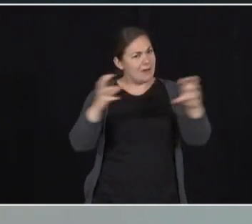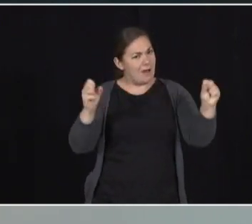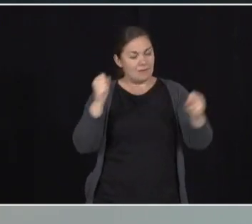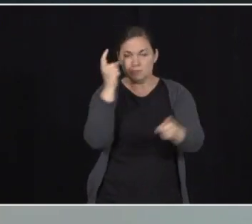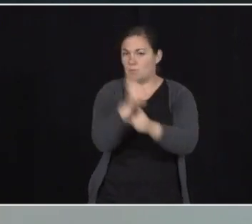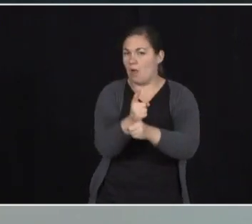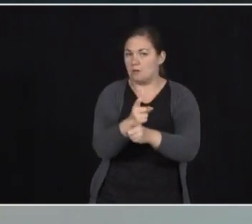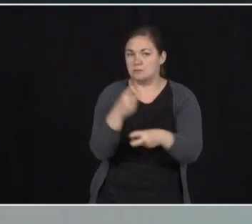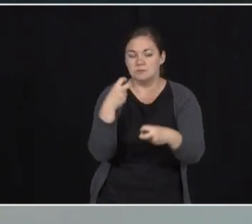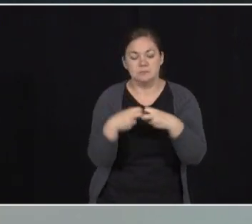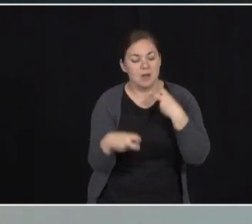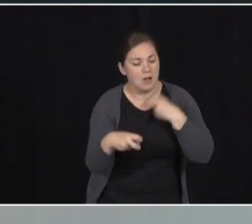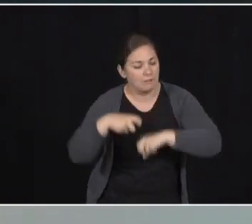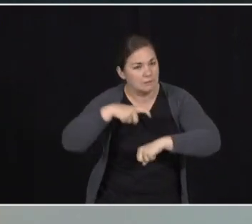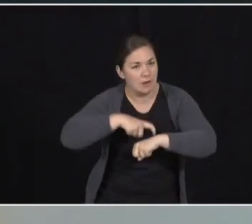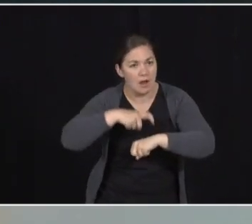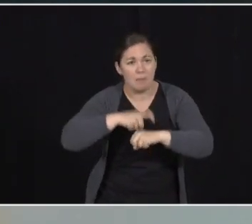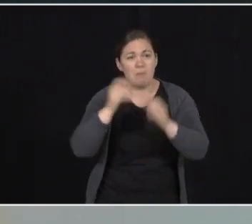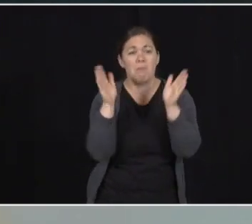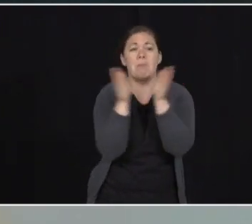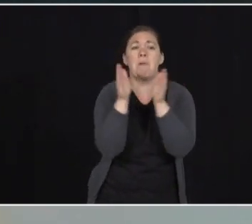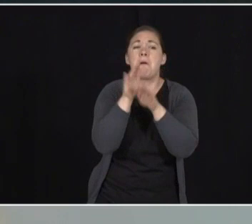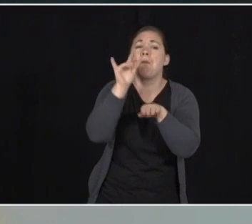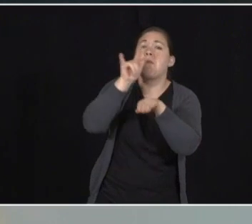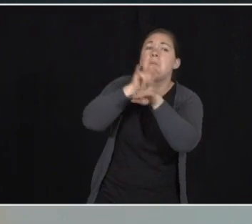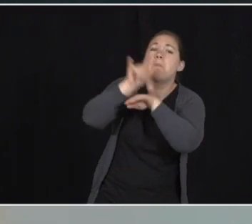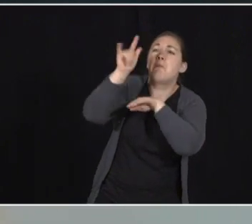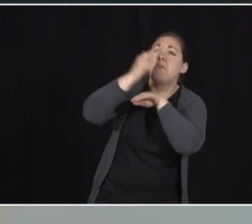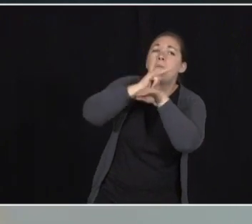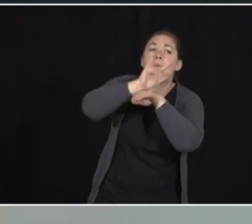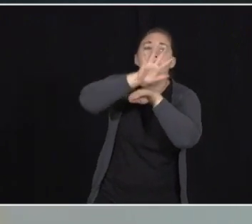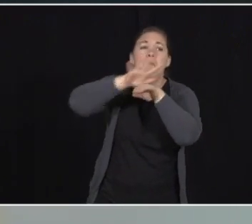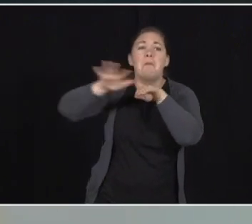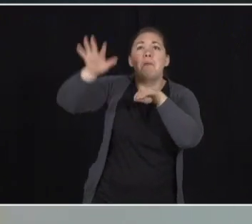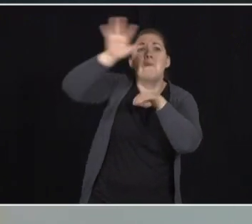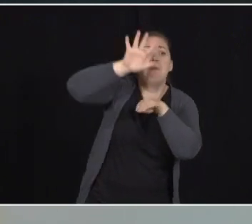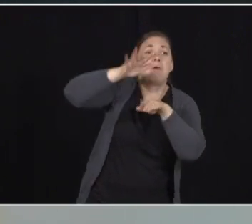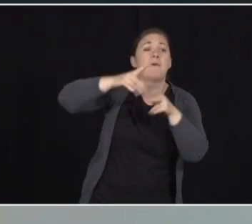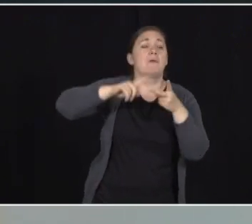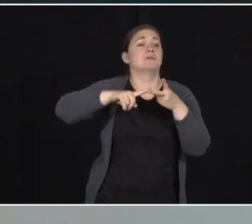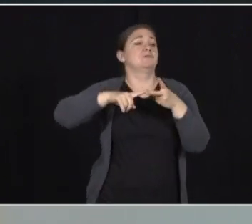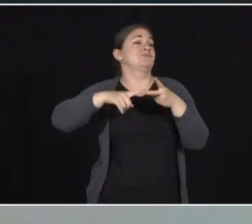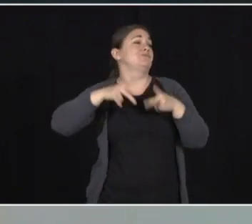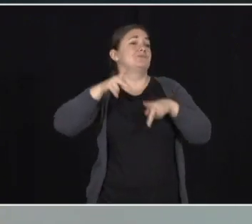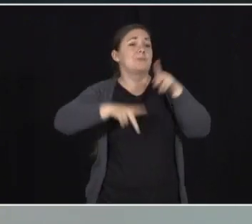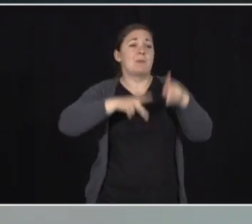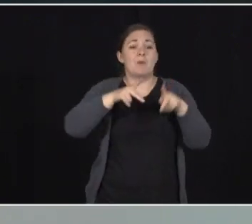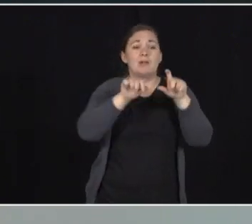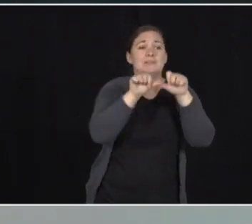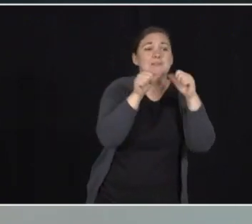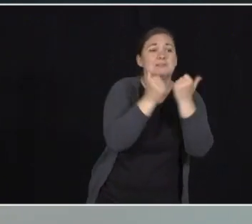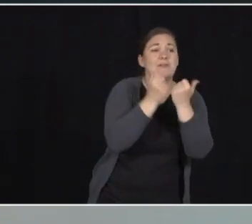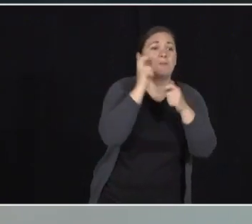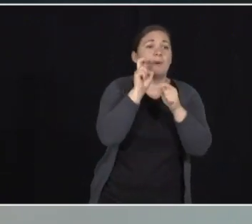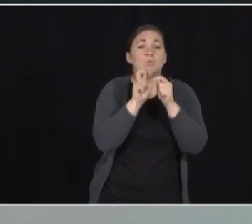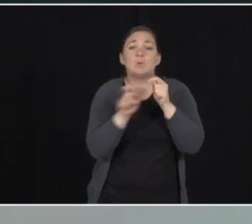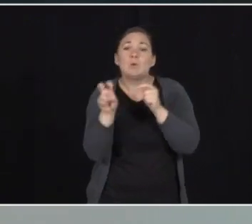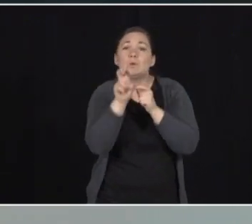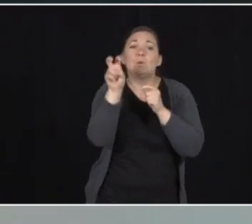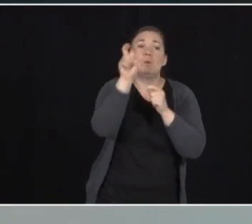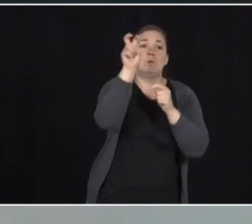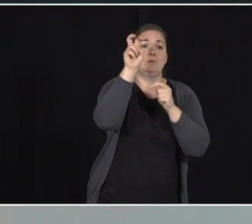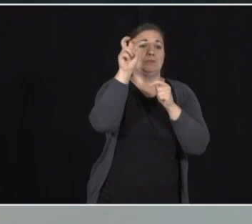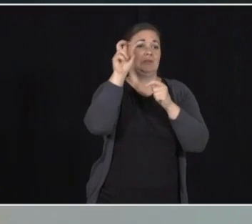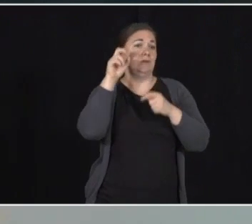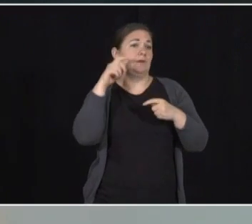times for small airlines flying for tourist operators, but our colleagues have been meeting and talking about these issues, and we're